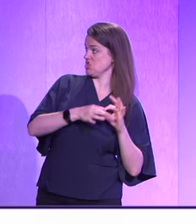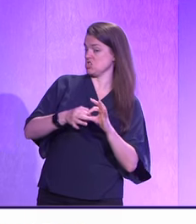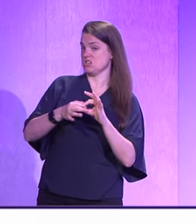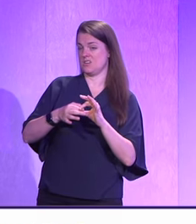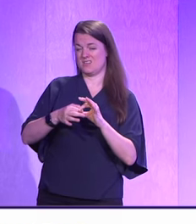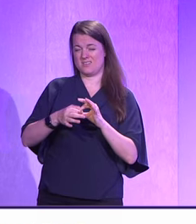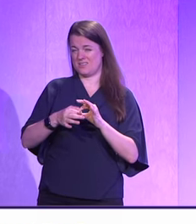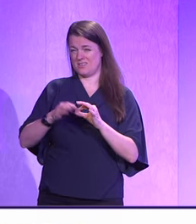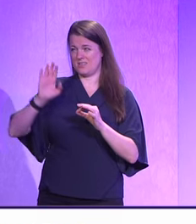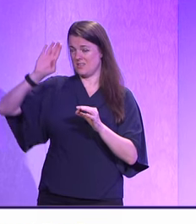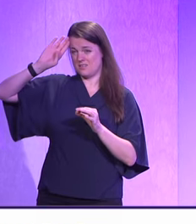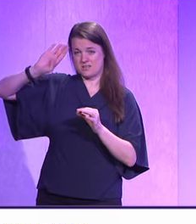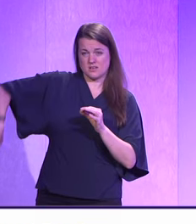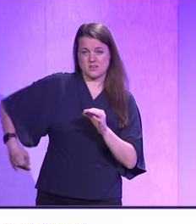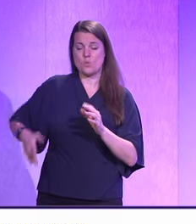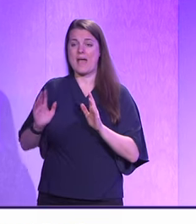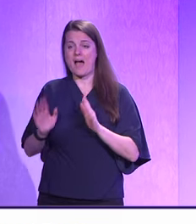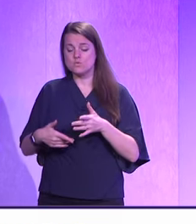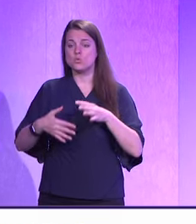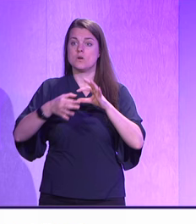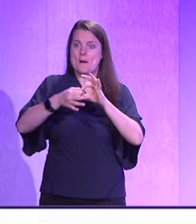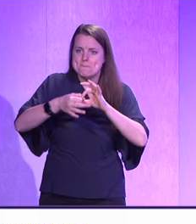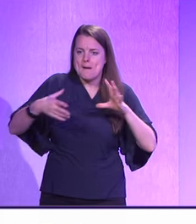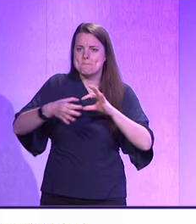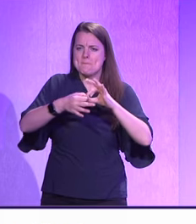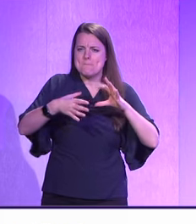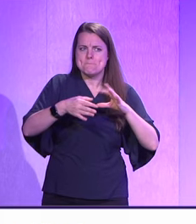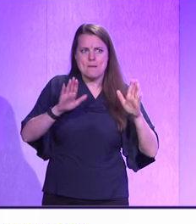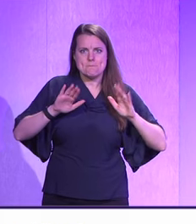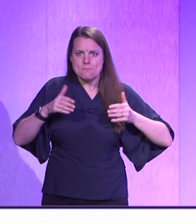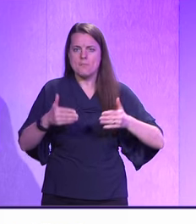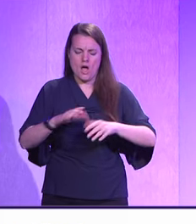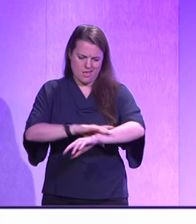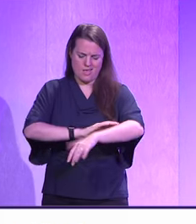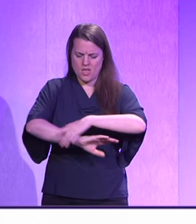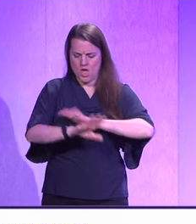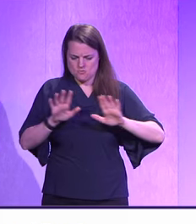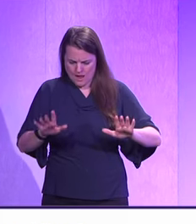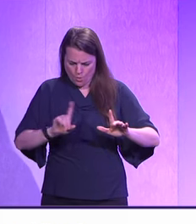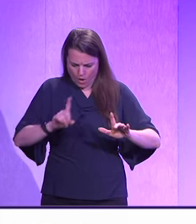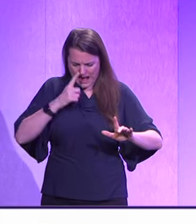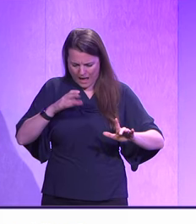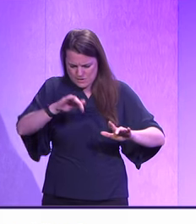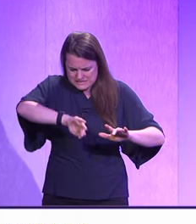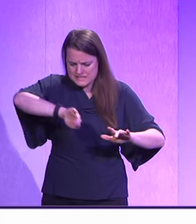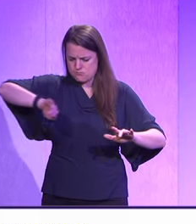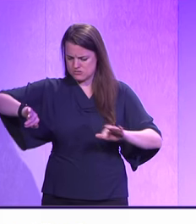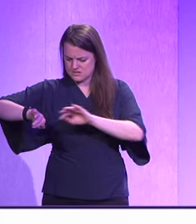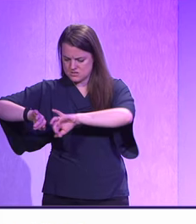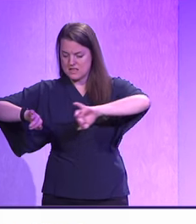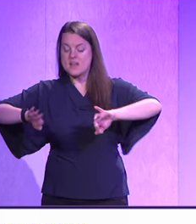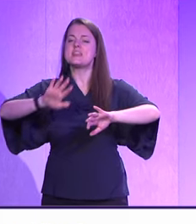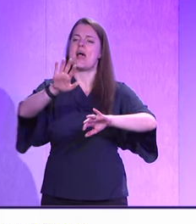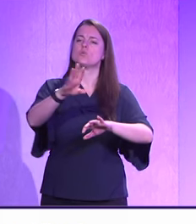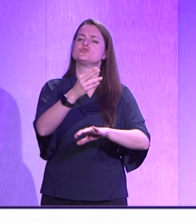of that mindset and decouple things, actively push to decouple things that do not need to be together. Some things do need to be together. Train carriages,